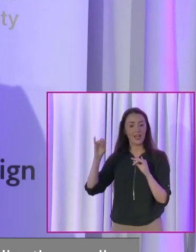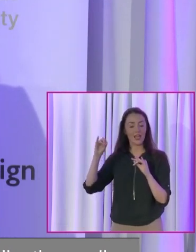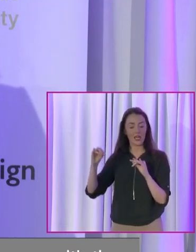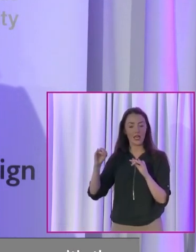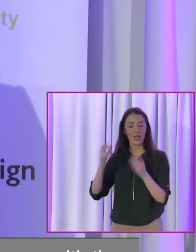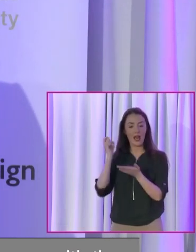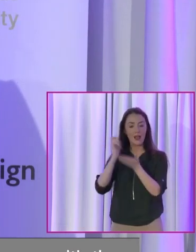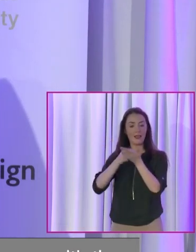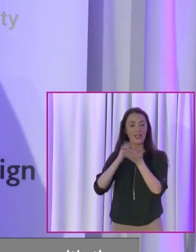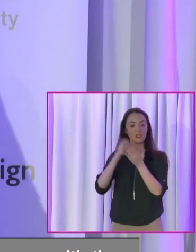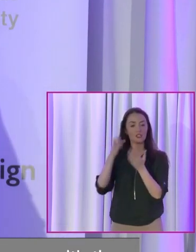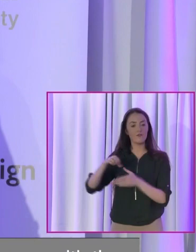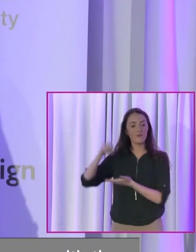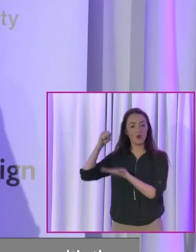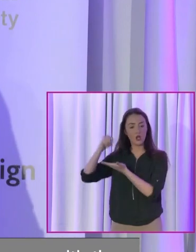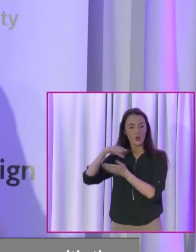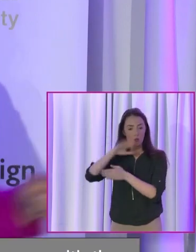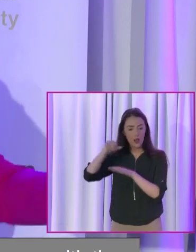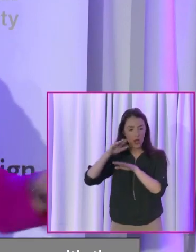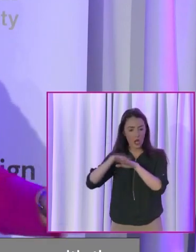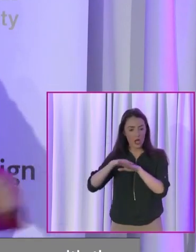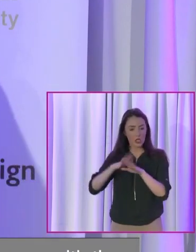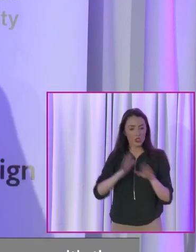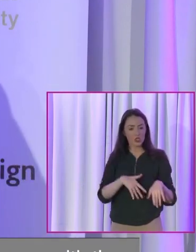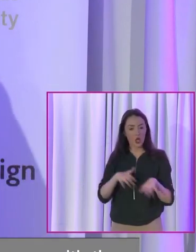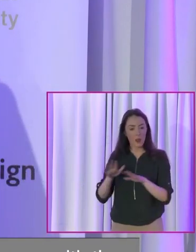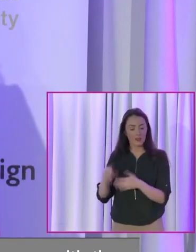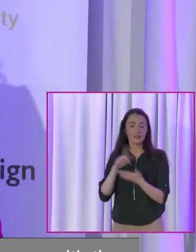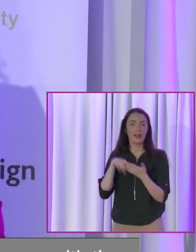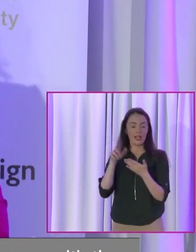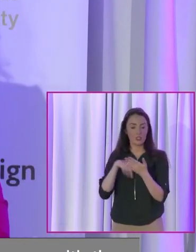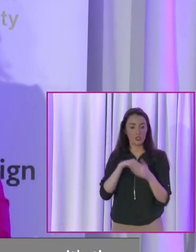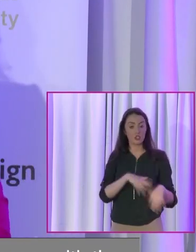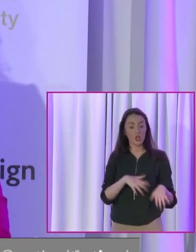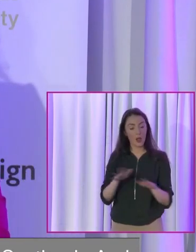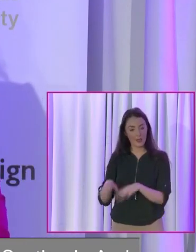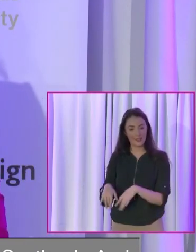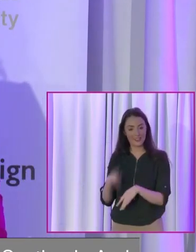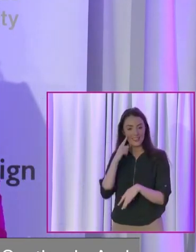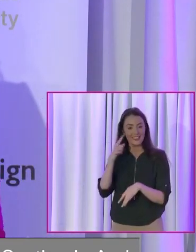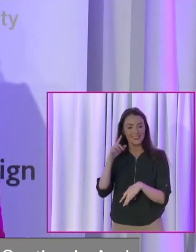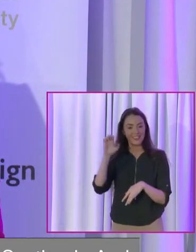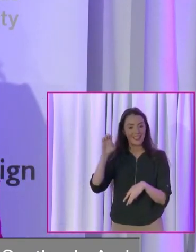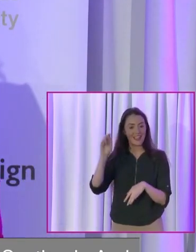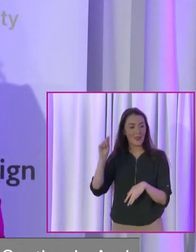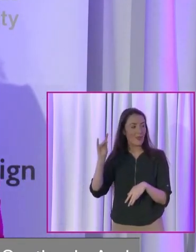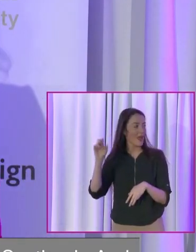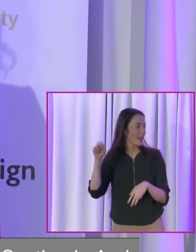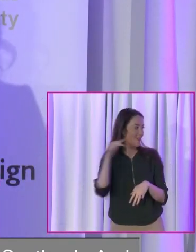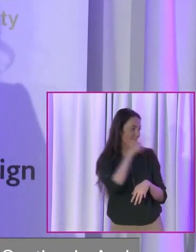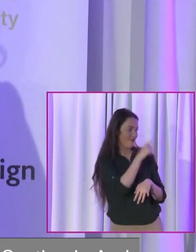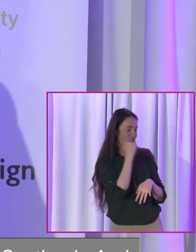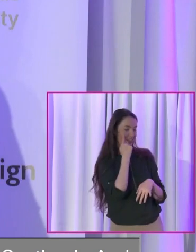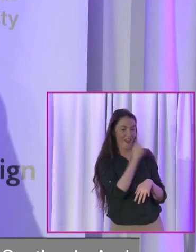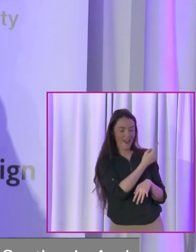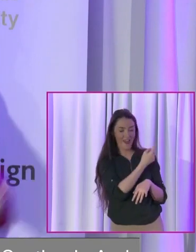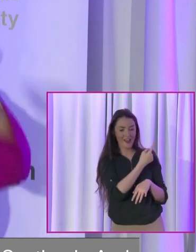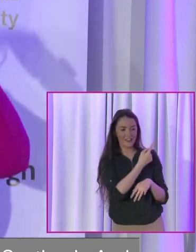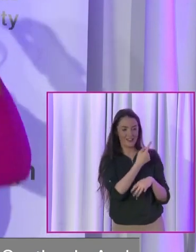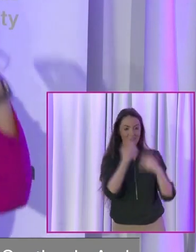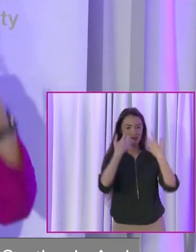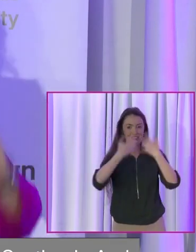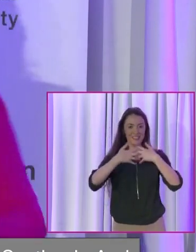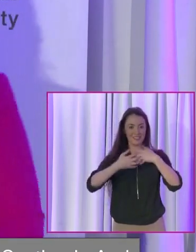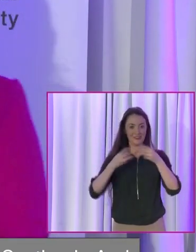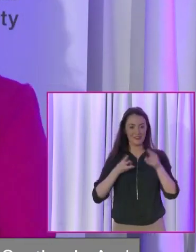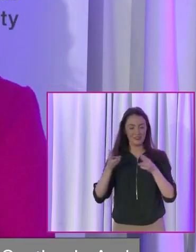Office Fund at Inclusion Scotland. And I see him, see Ethan on the screen there as well. So technology is working, which